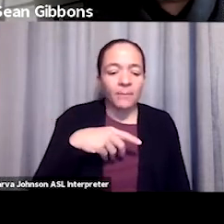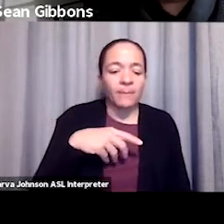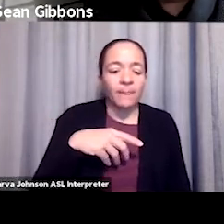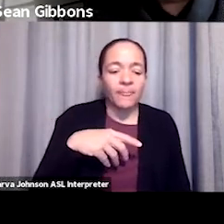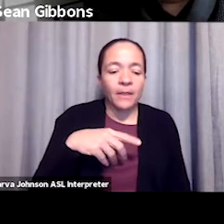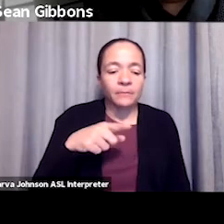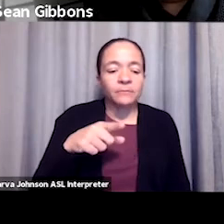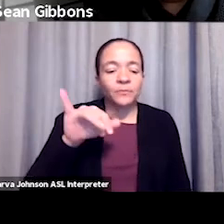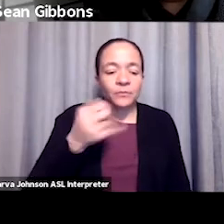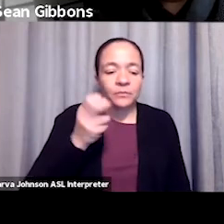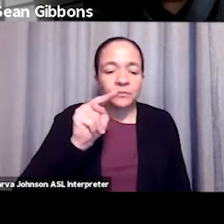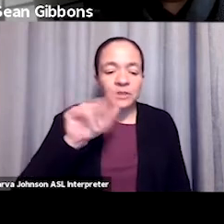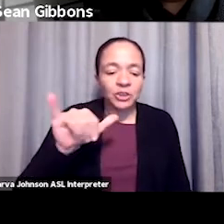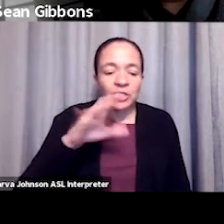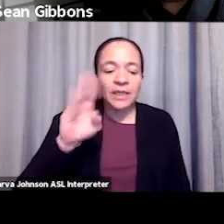very much.